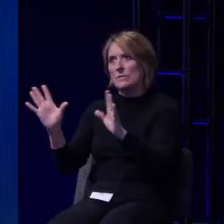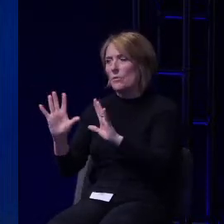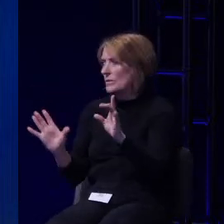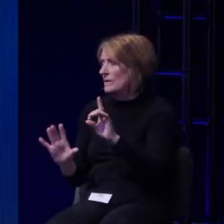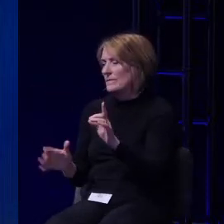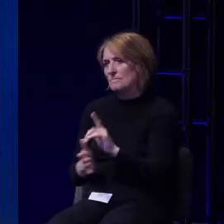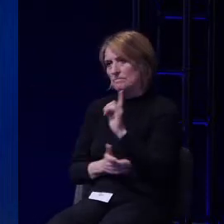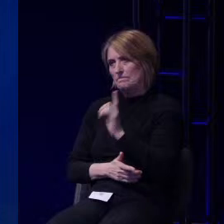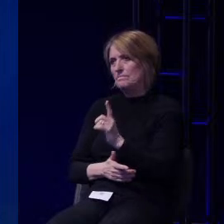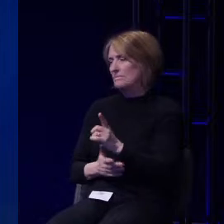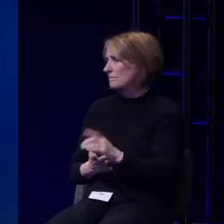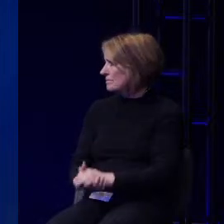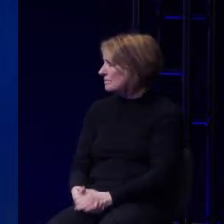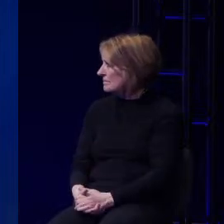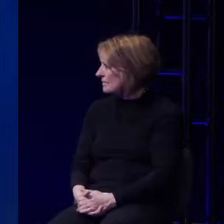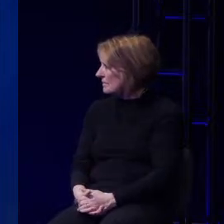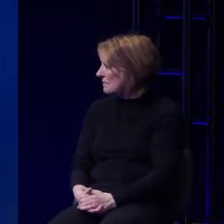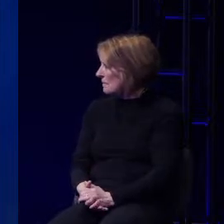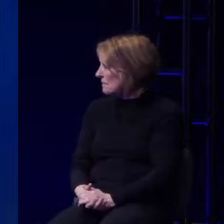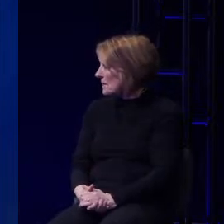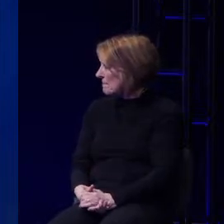really. Yeah.